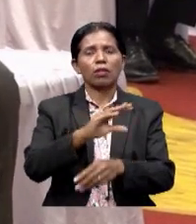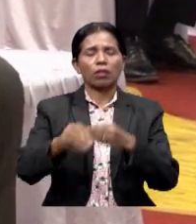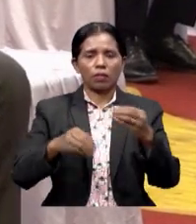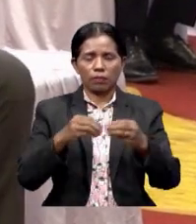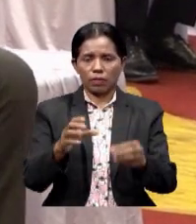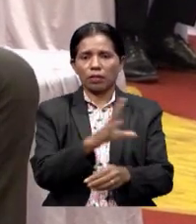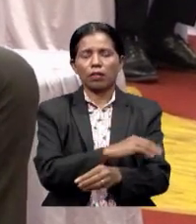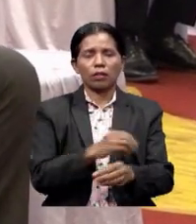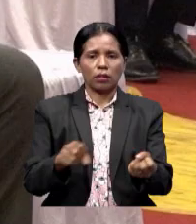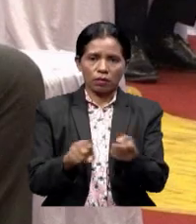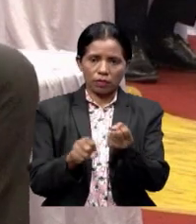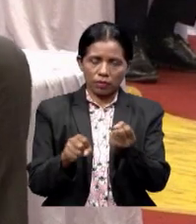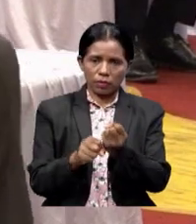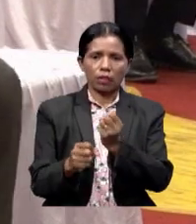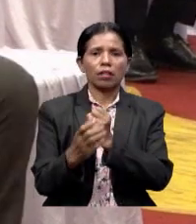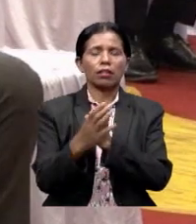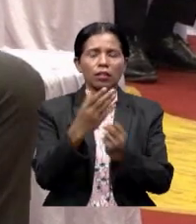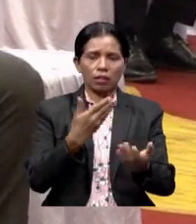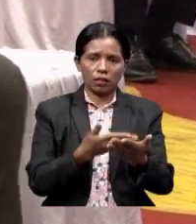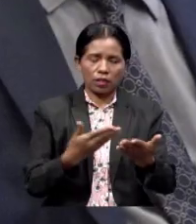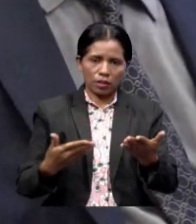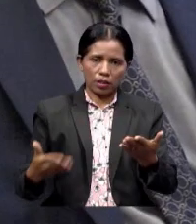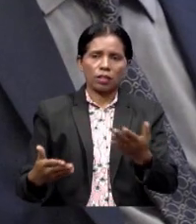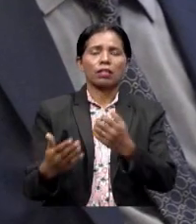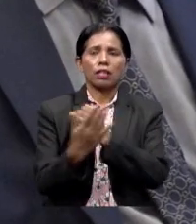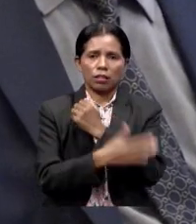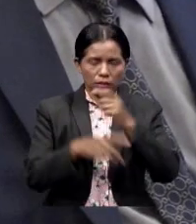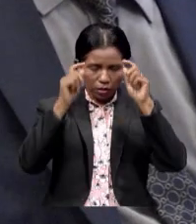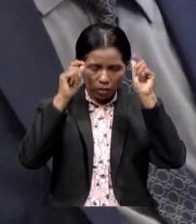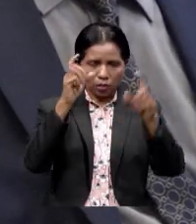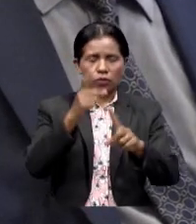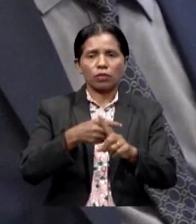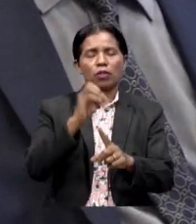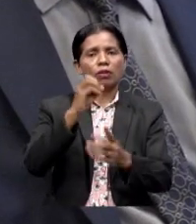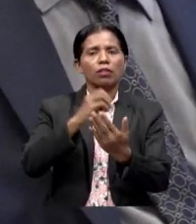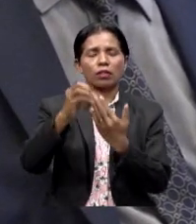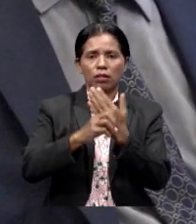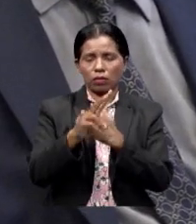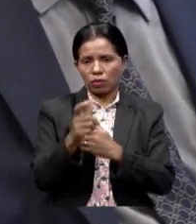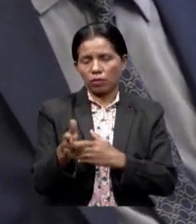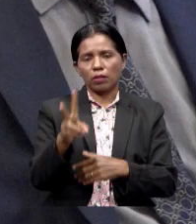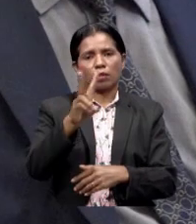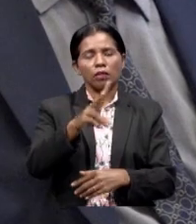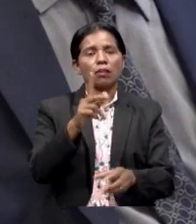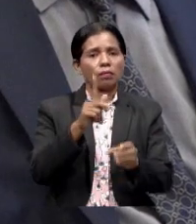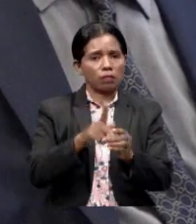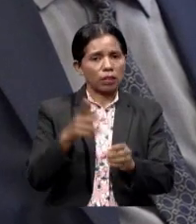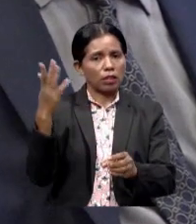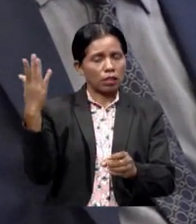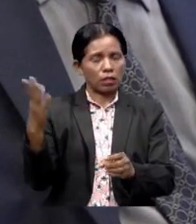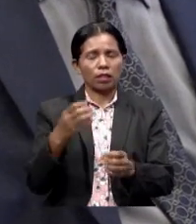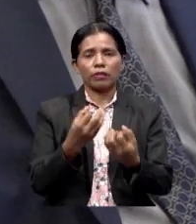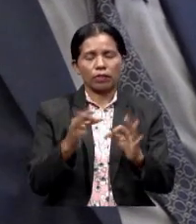selu kodi kontribui receita ba estado Timor-Leste tambe a fulang outubro tinang riuror on resin rua produsau mina iha kampu bai undang